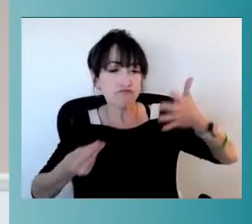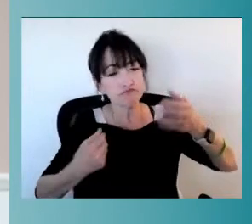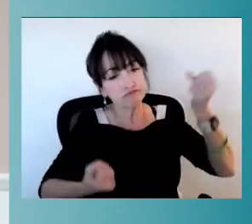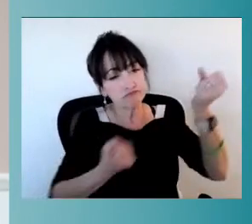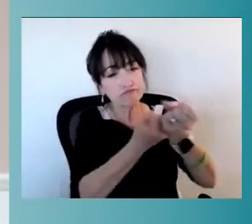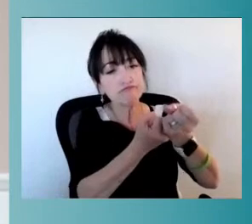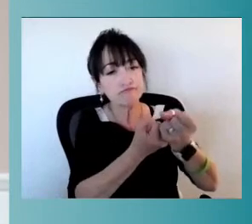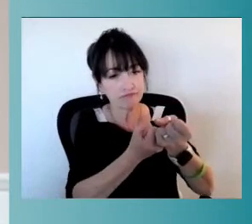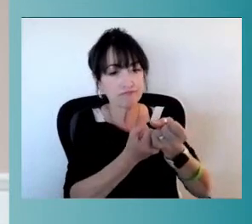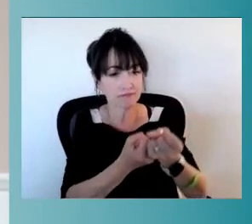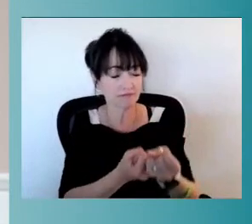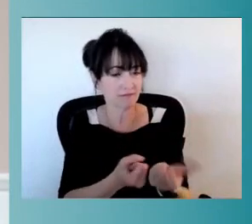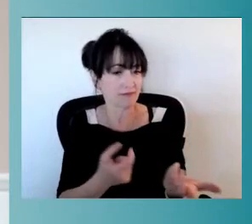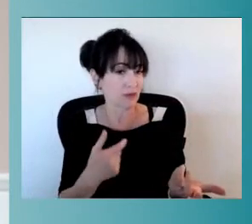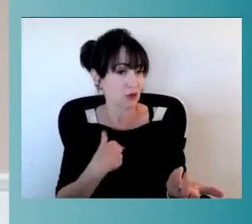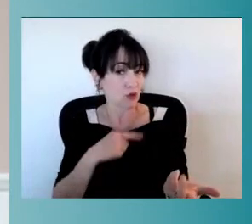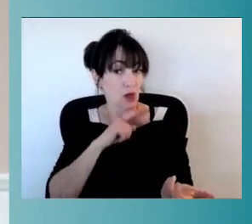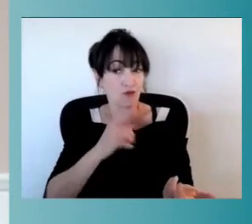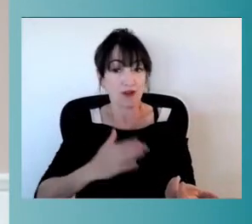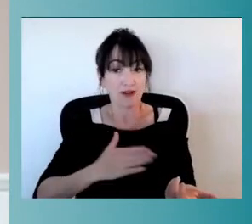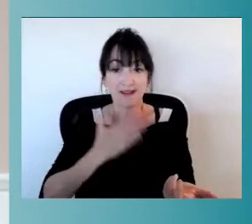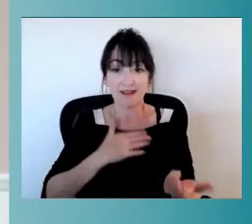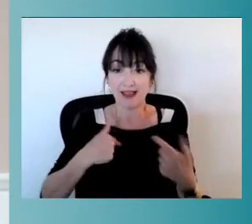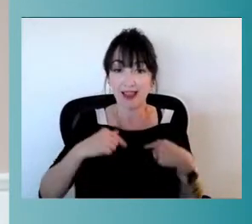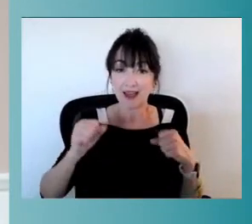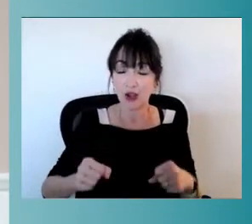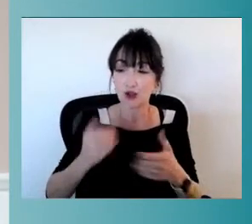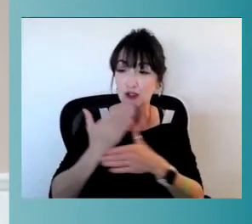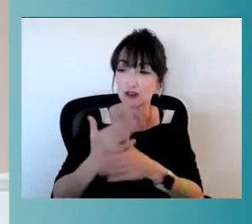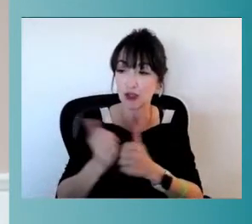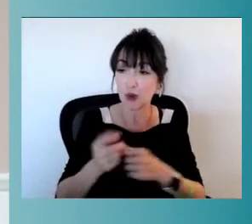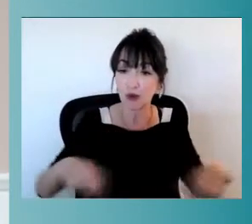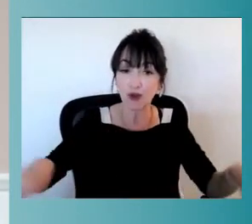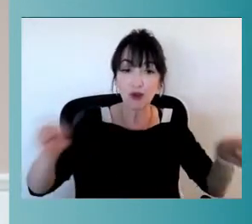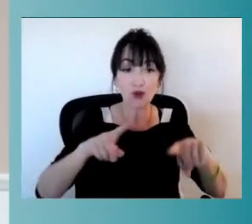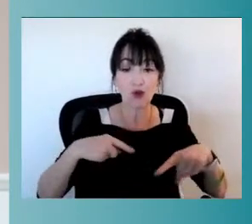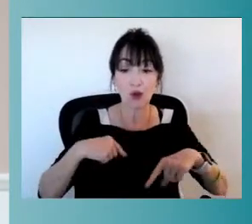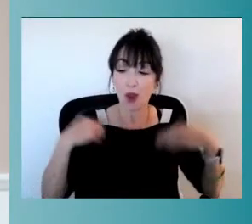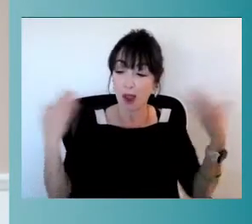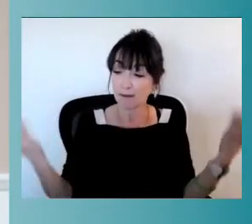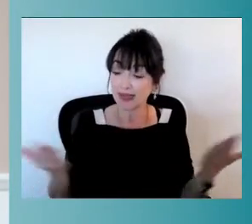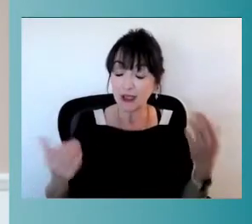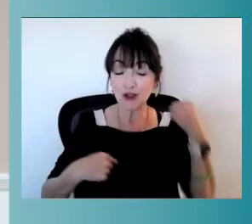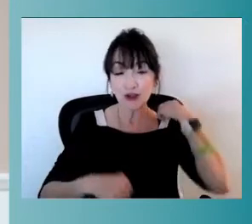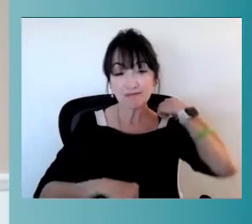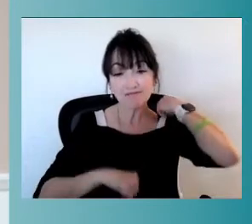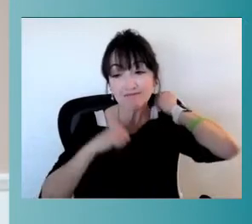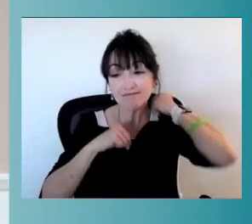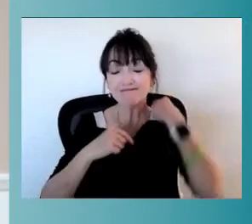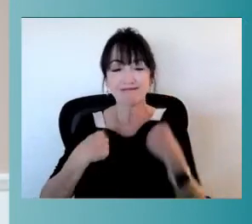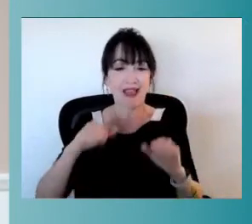just glad that I got to share this with you guys, and I'm glad I get to be here, and I'm glad I get to continue on with the rest of DJ.